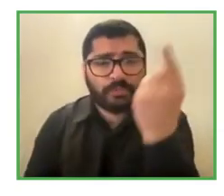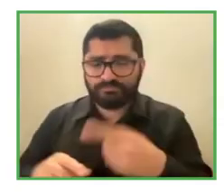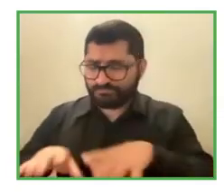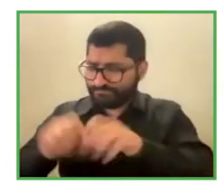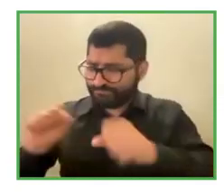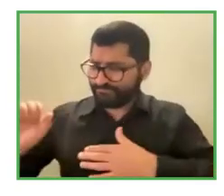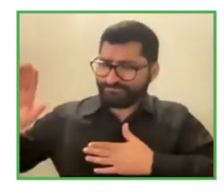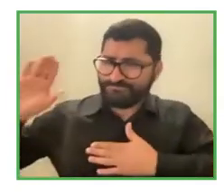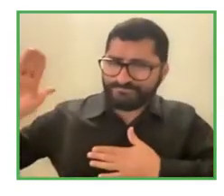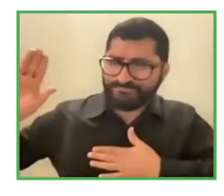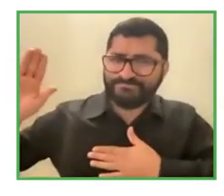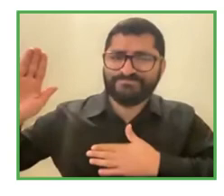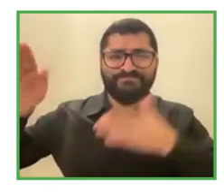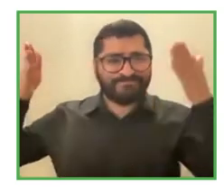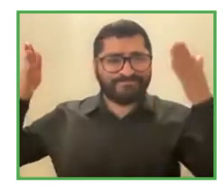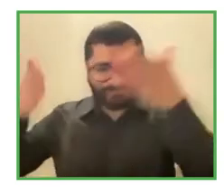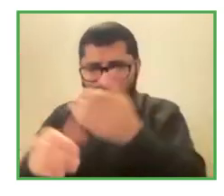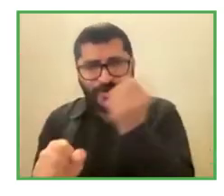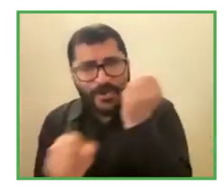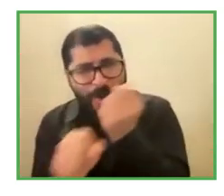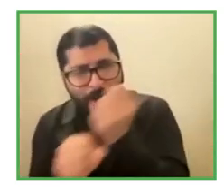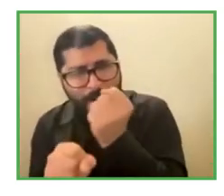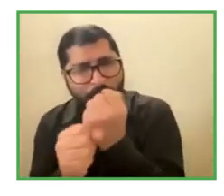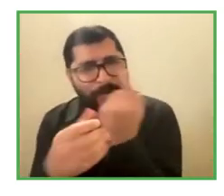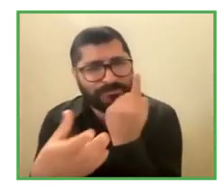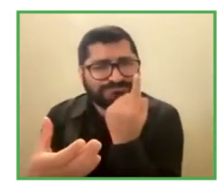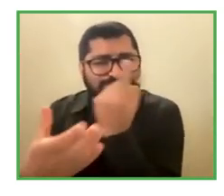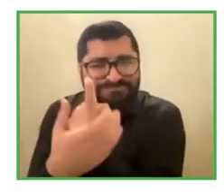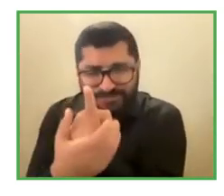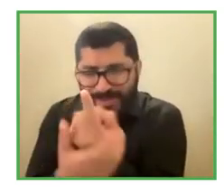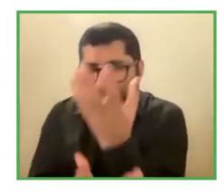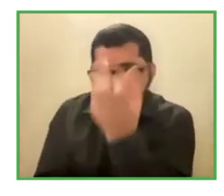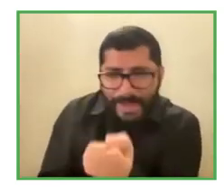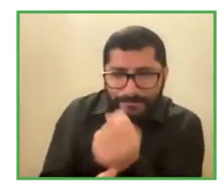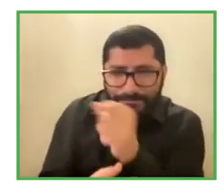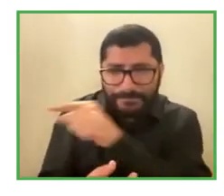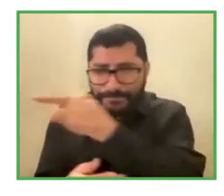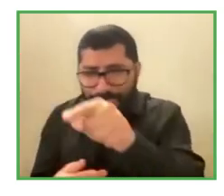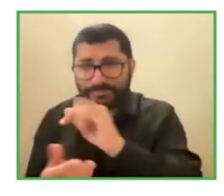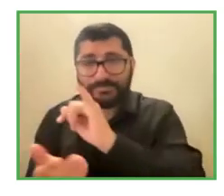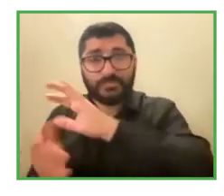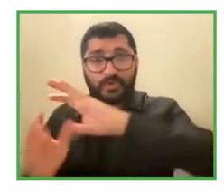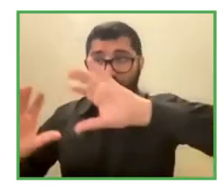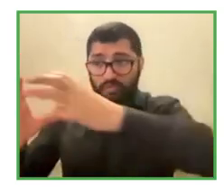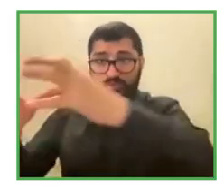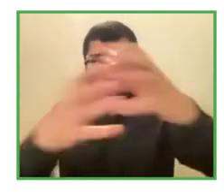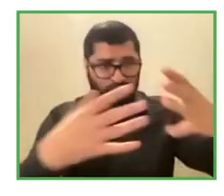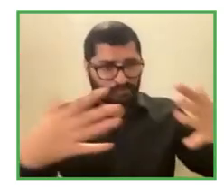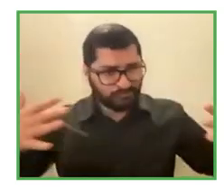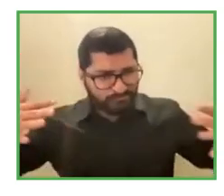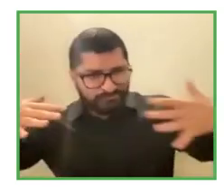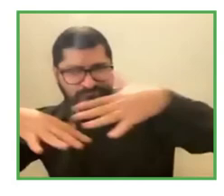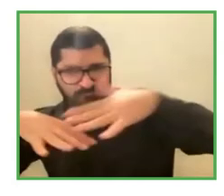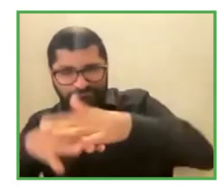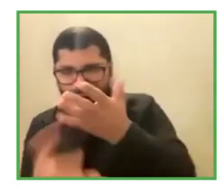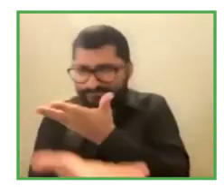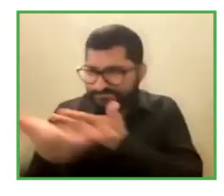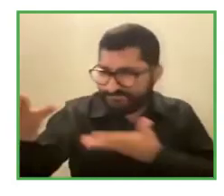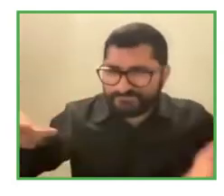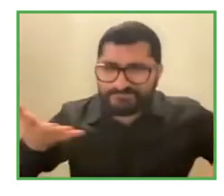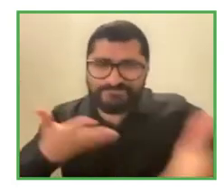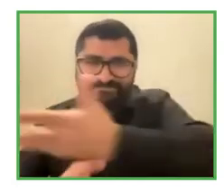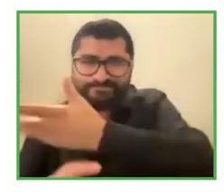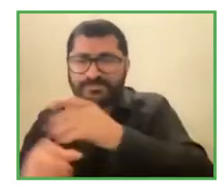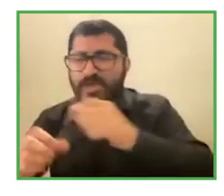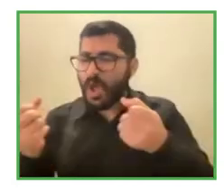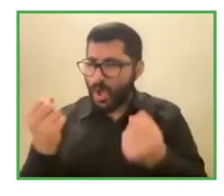a complexity when we have many organizations that work together at the